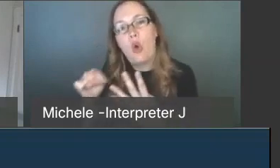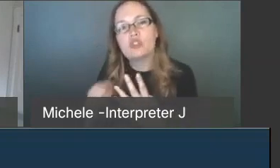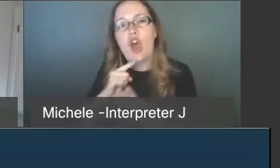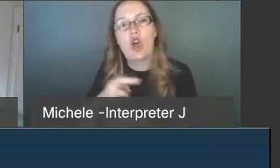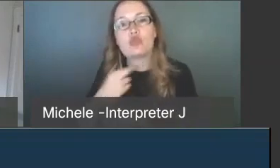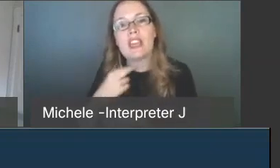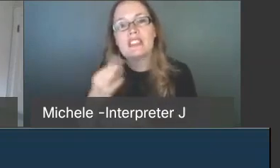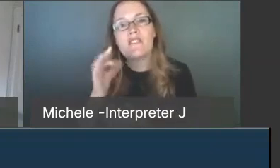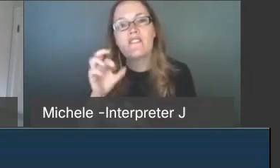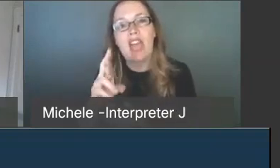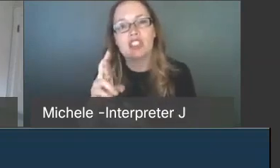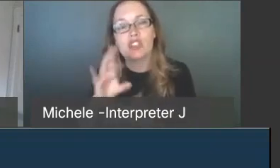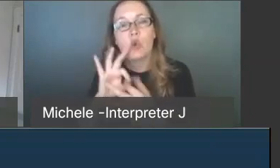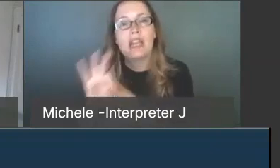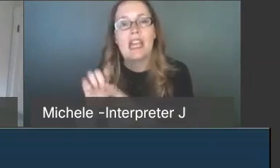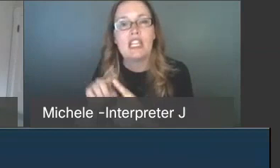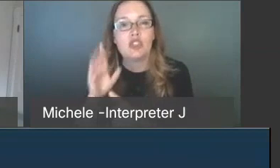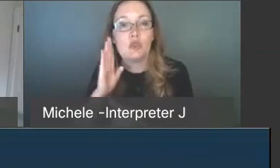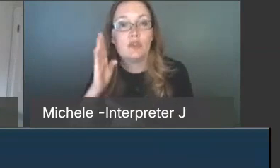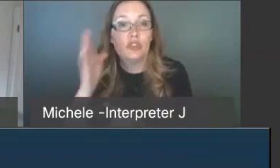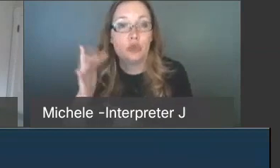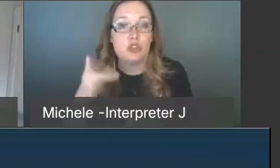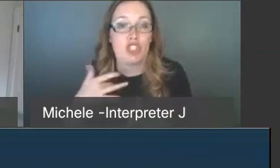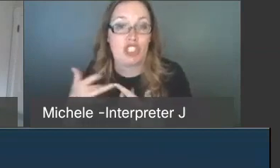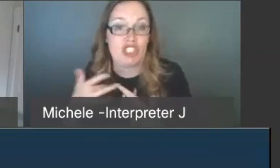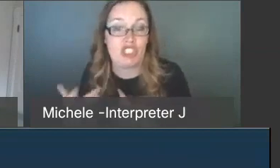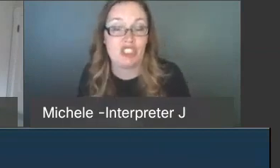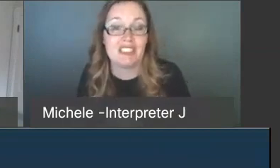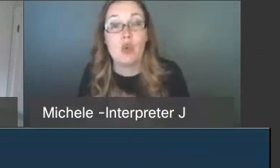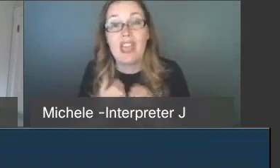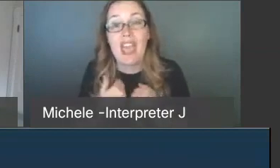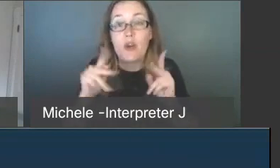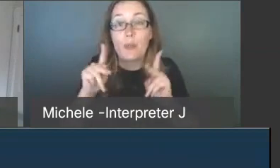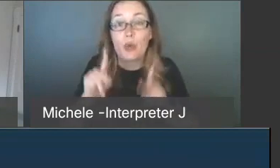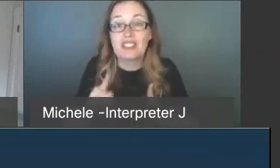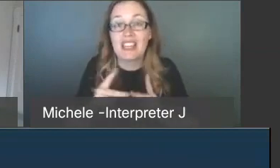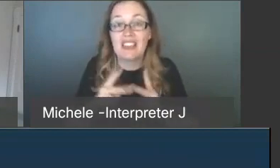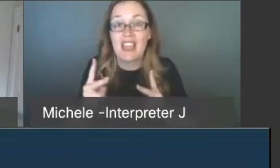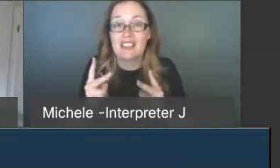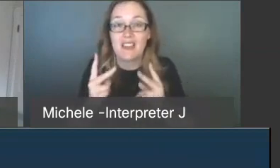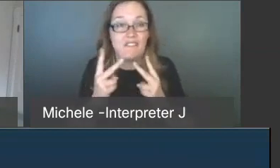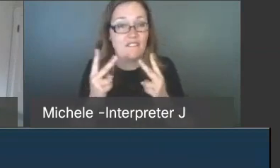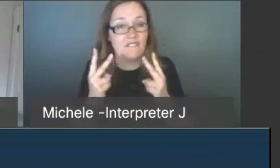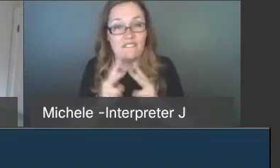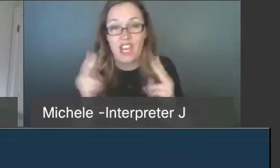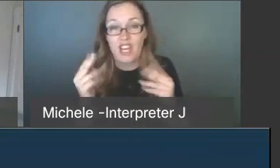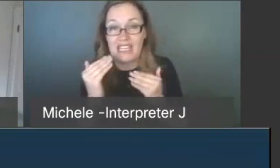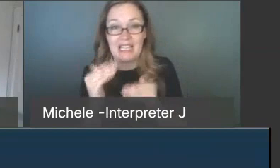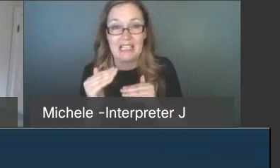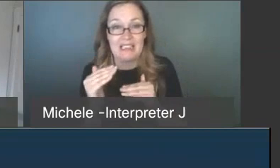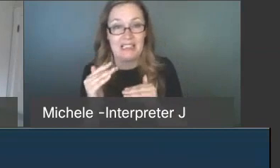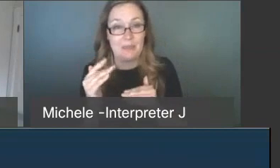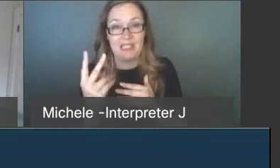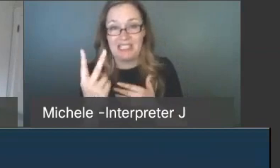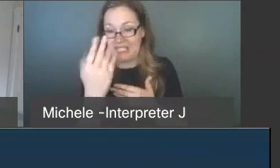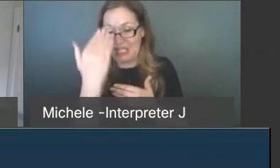to future concerns. So if we have somebody like that who has very limited insight and specifically is denying that that